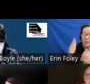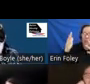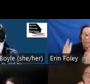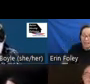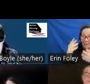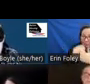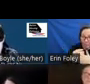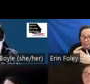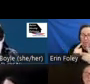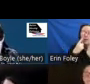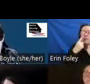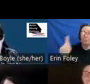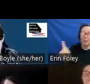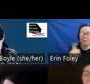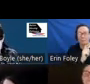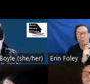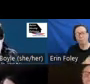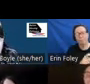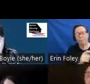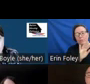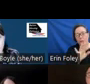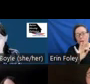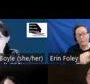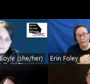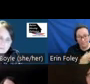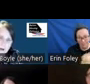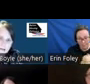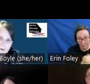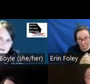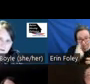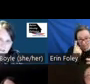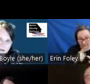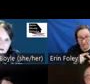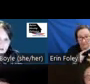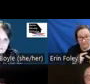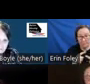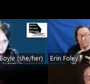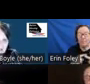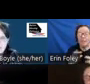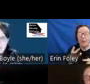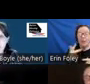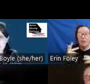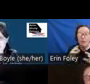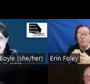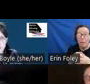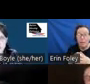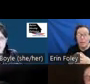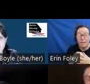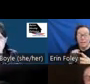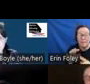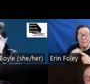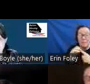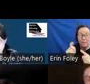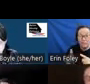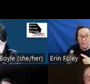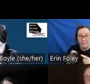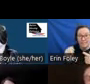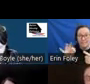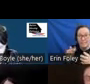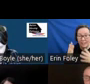can it go to a residual heir. Whereas with a third-party special needs trust, any money left in it when the person